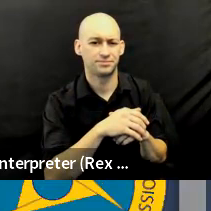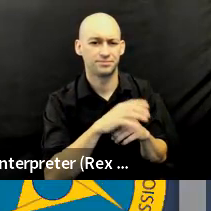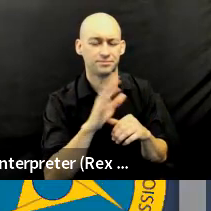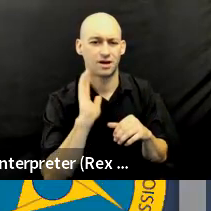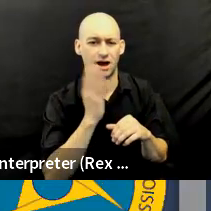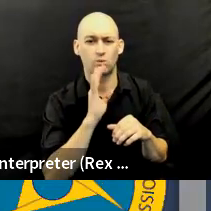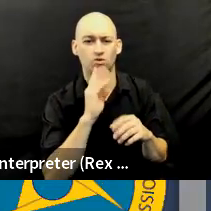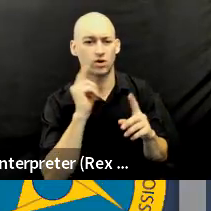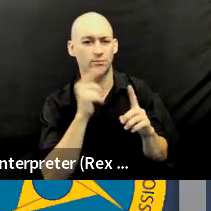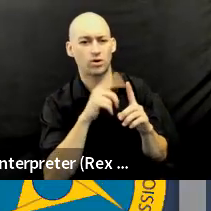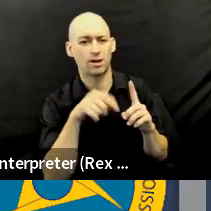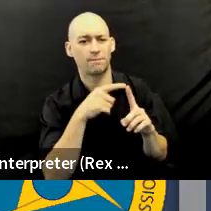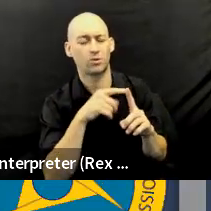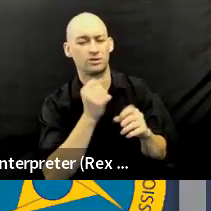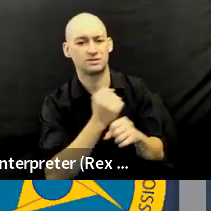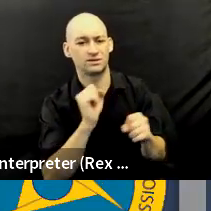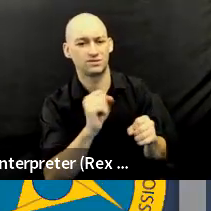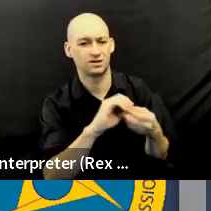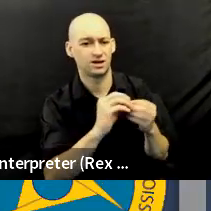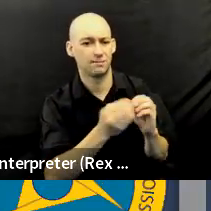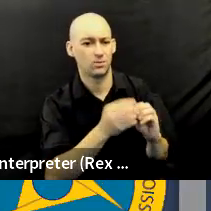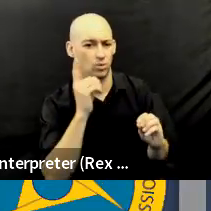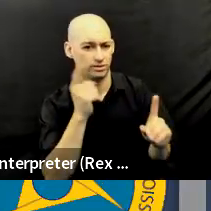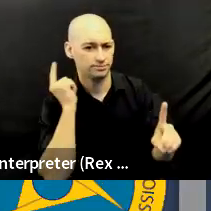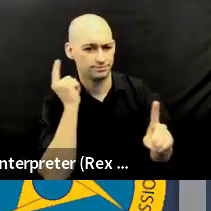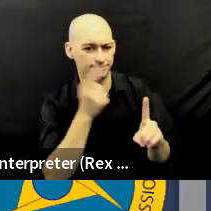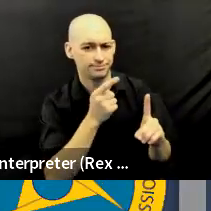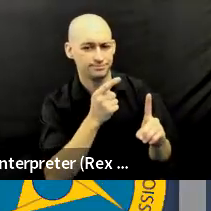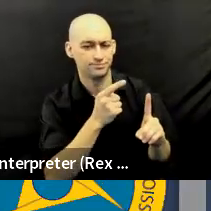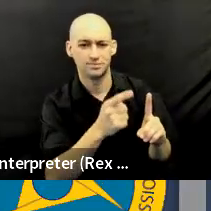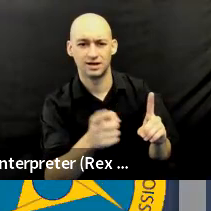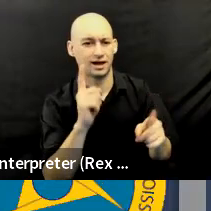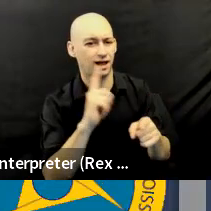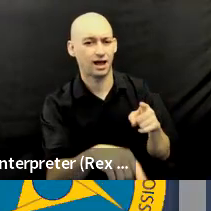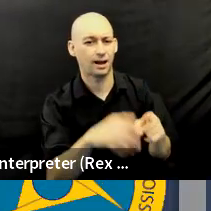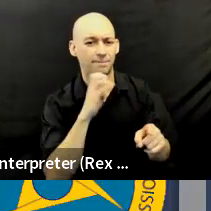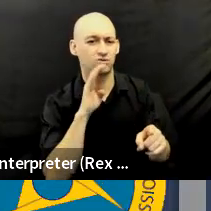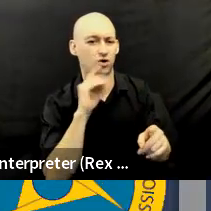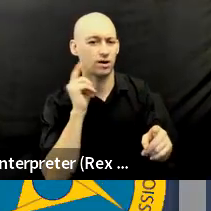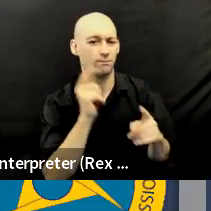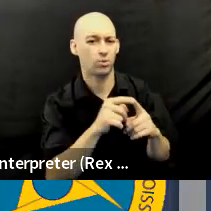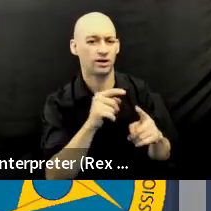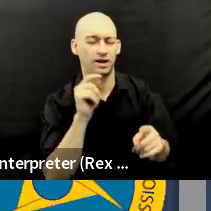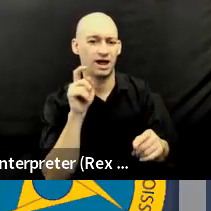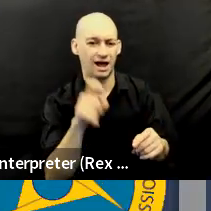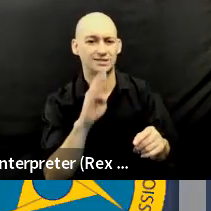about safety being the top priority, it can't just be a talking point. It has to be a living point,